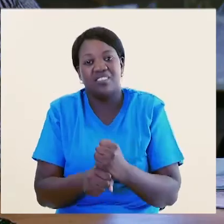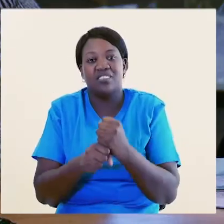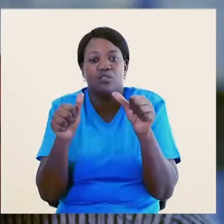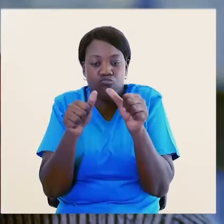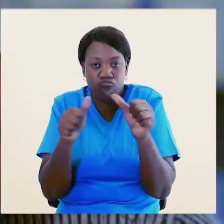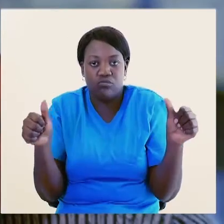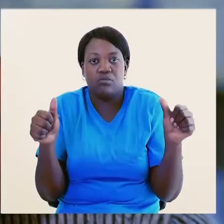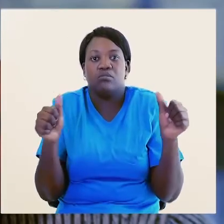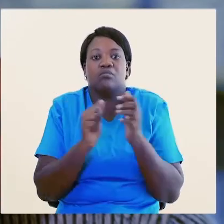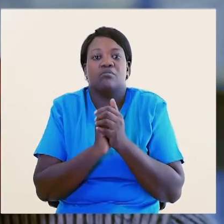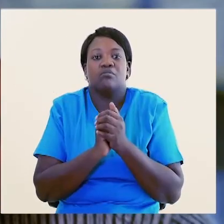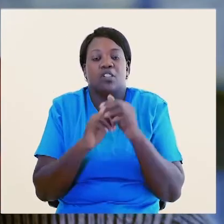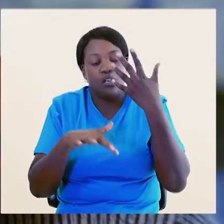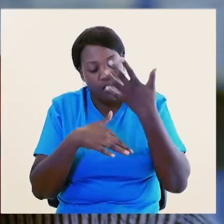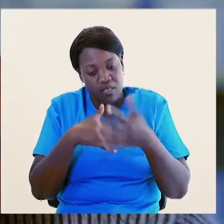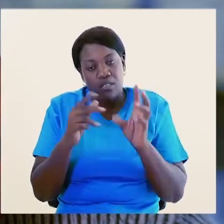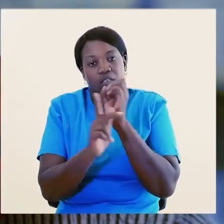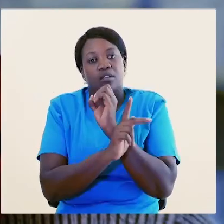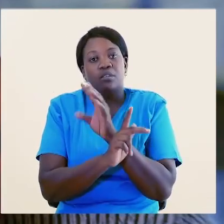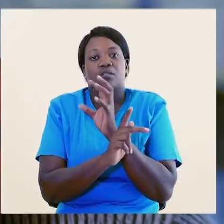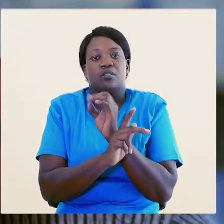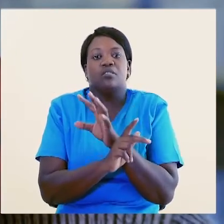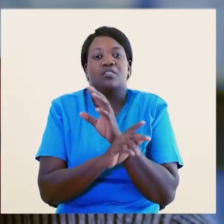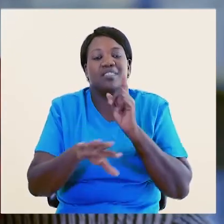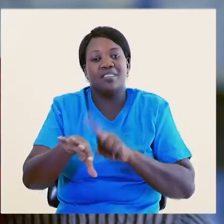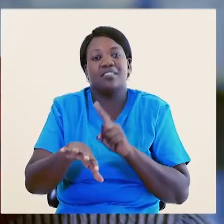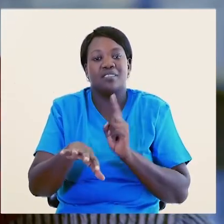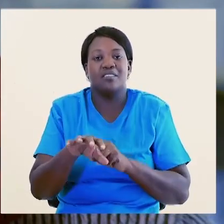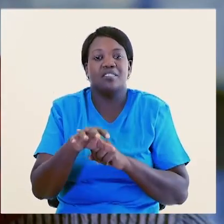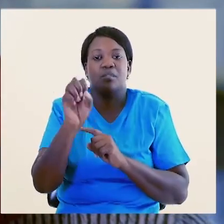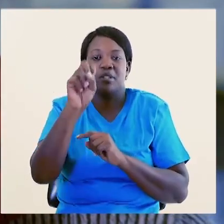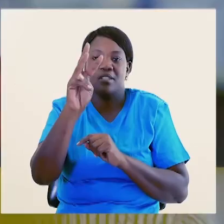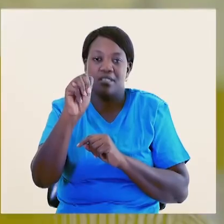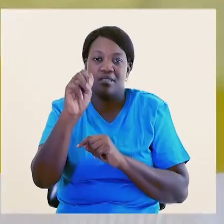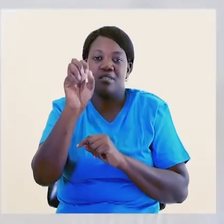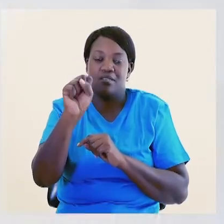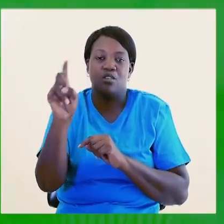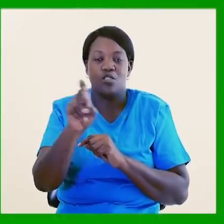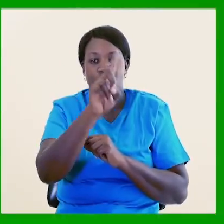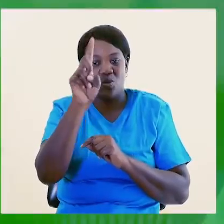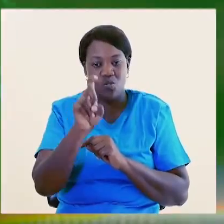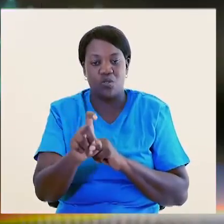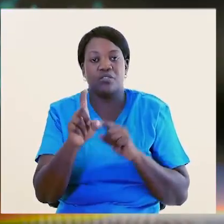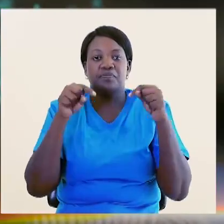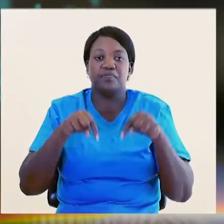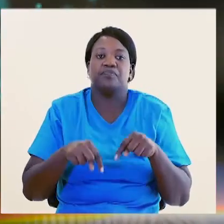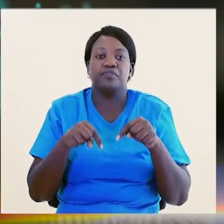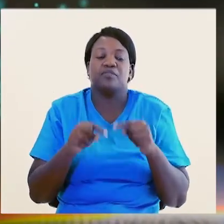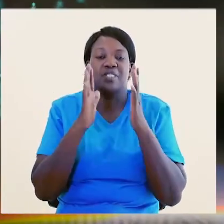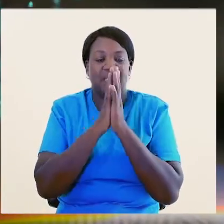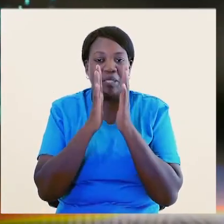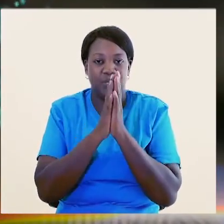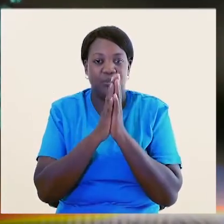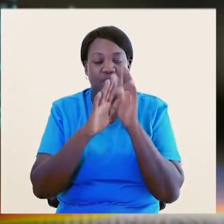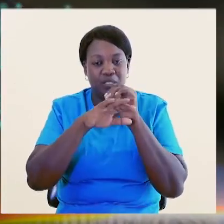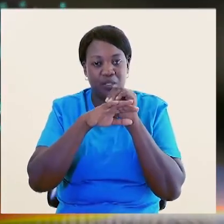measure. And with that last bit of our advice, it's time for our SMS competition question of today. Please